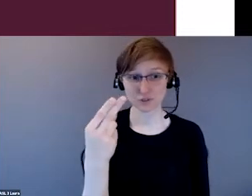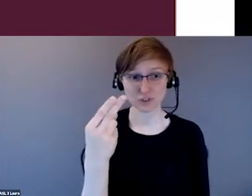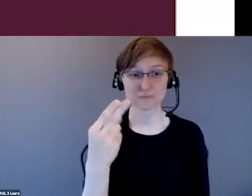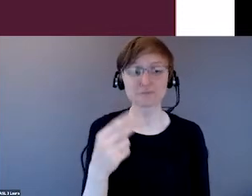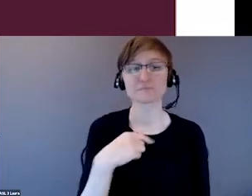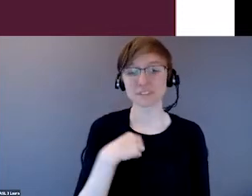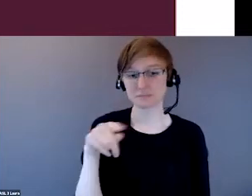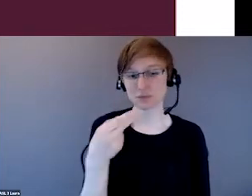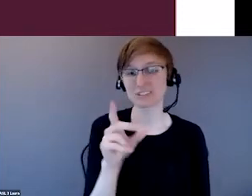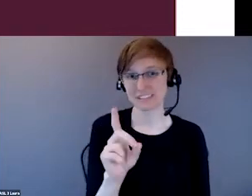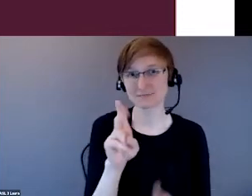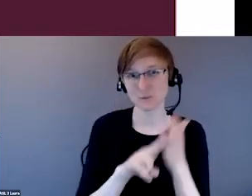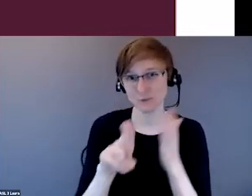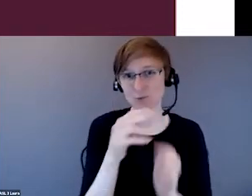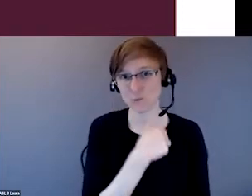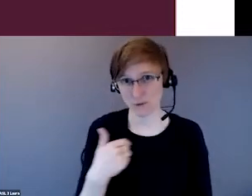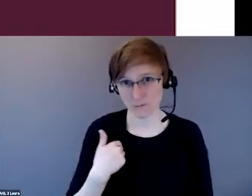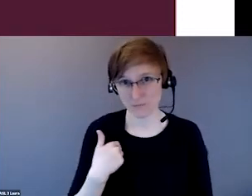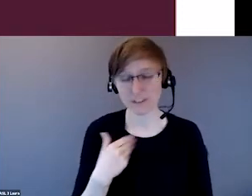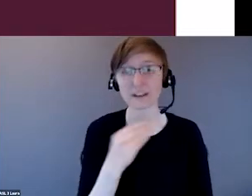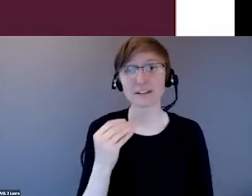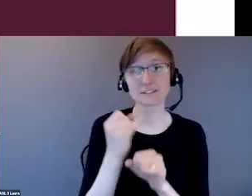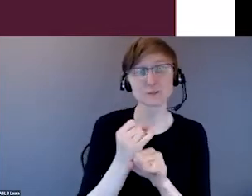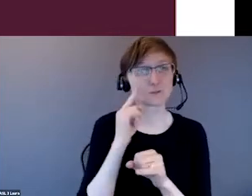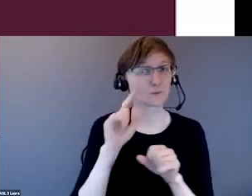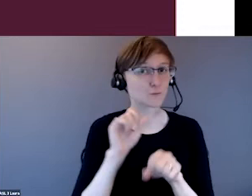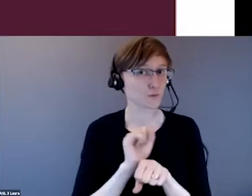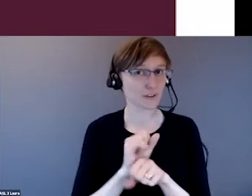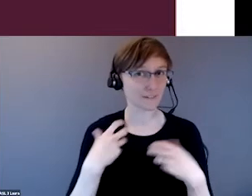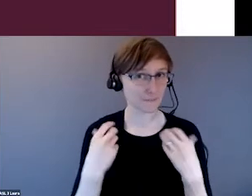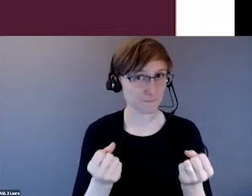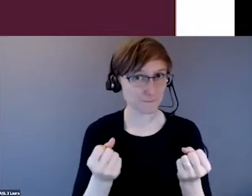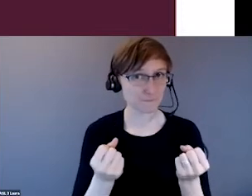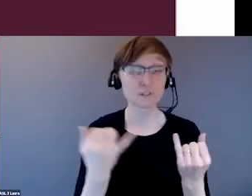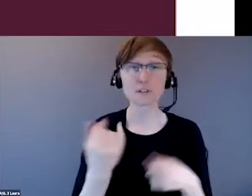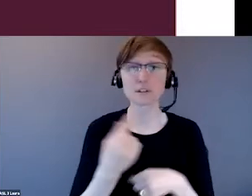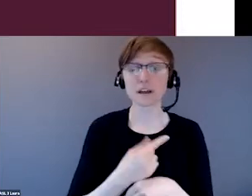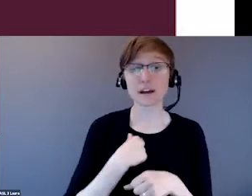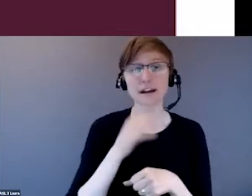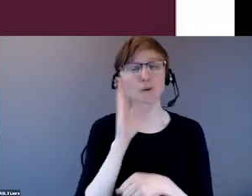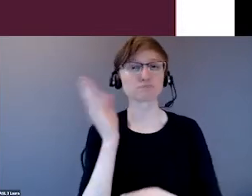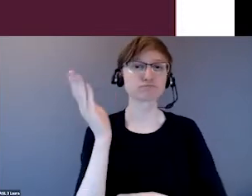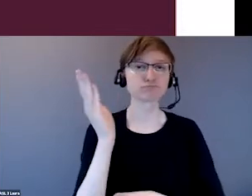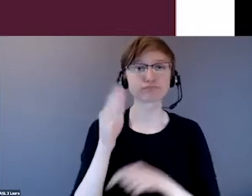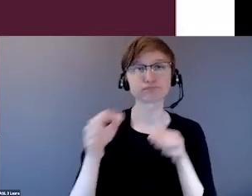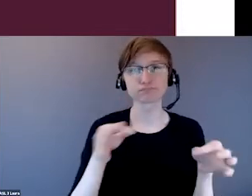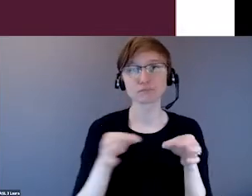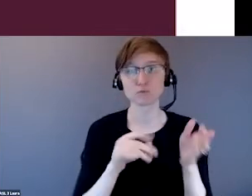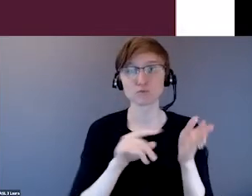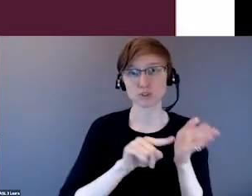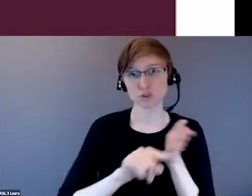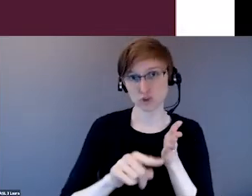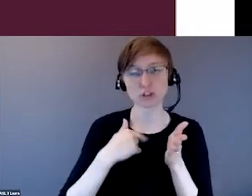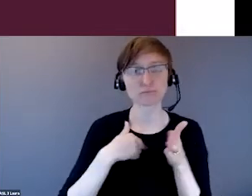and also at the Institute for Work and Health. And I'm going to talk to you today about some research that I conducted on the subject of disability, career advancement,